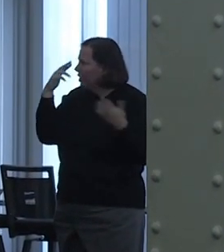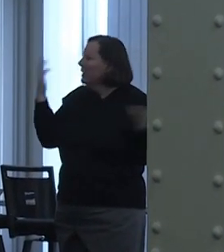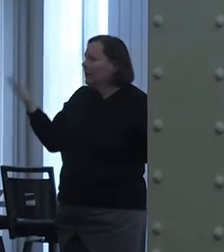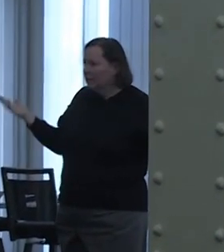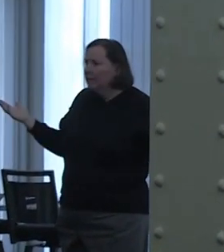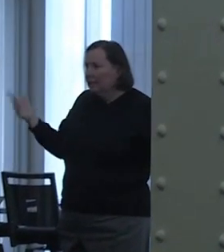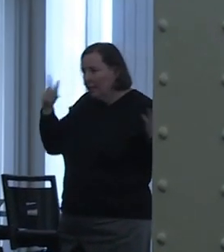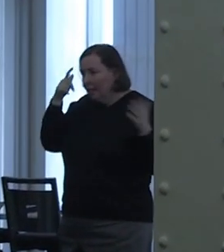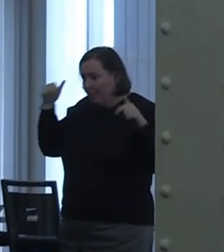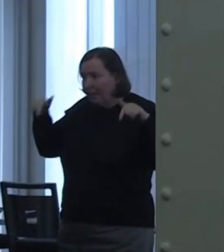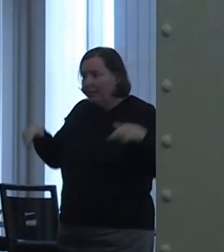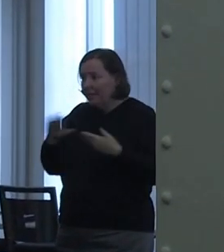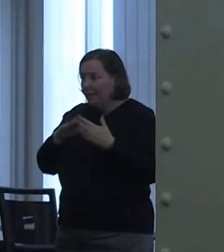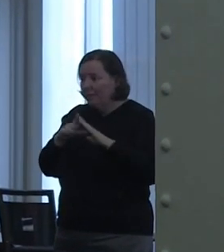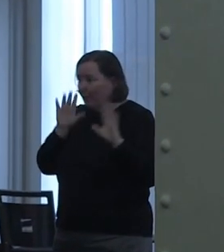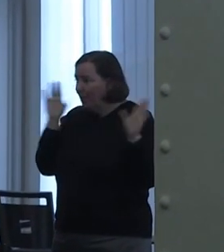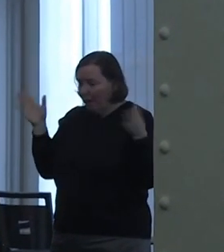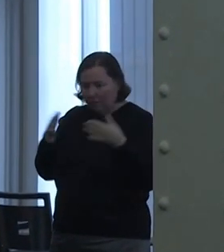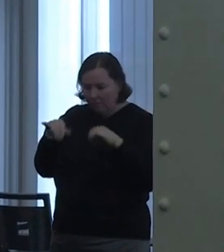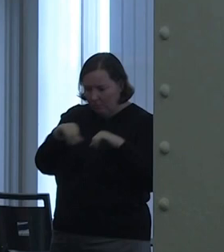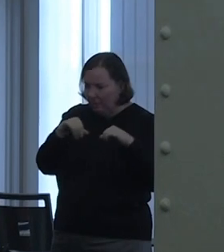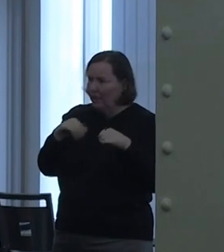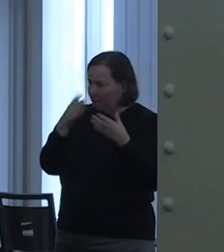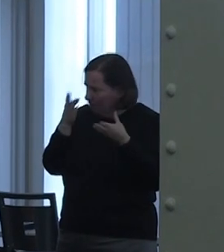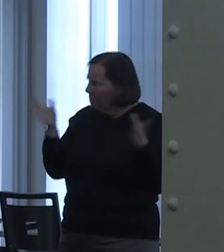because our community is broad and diverse.